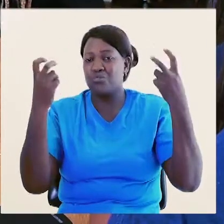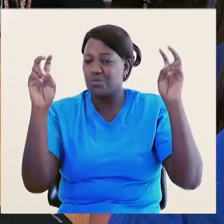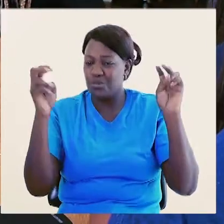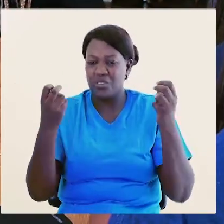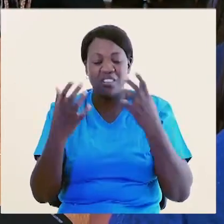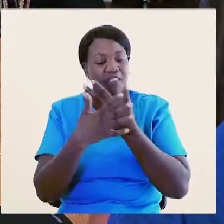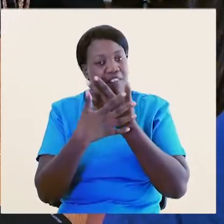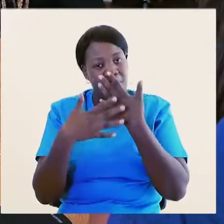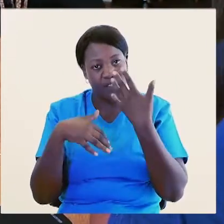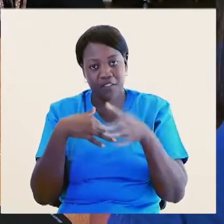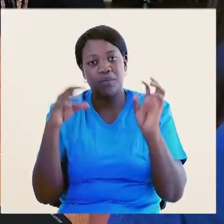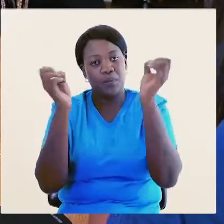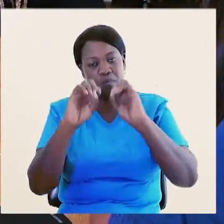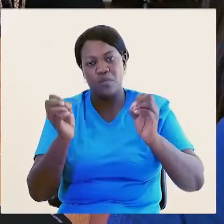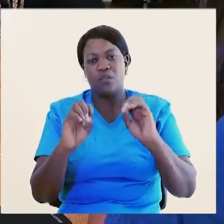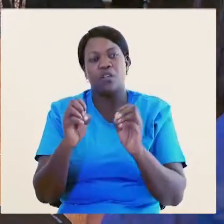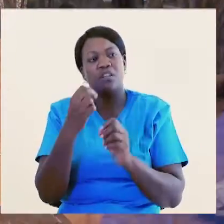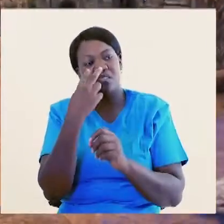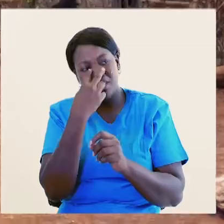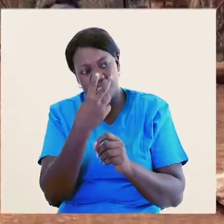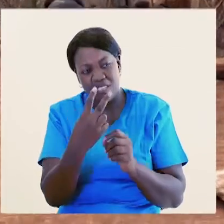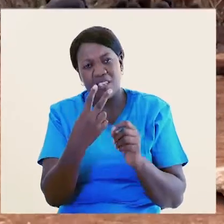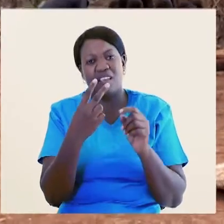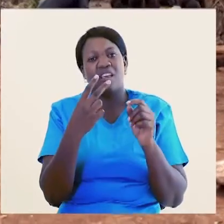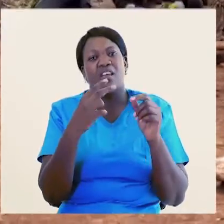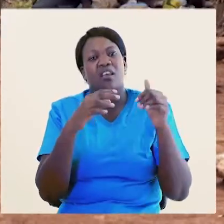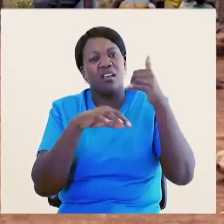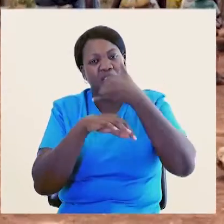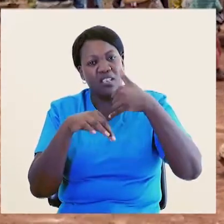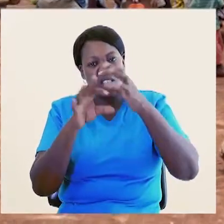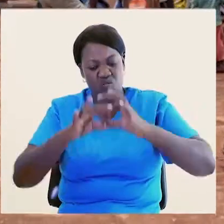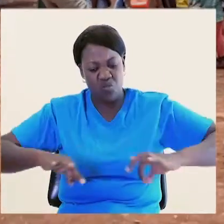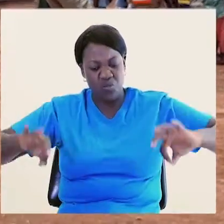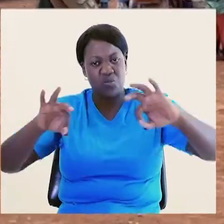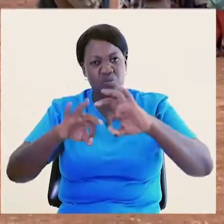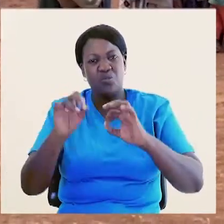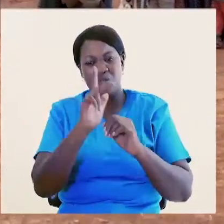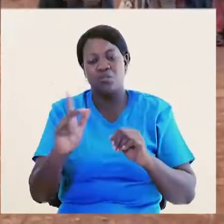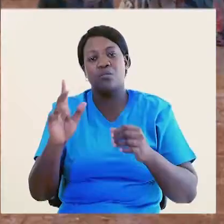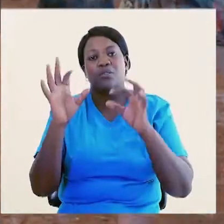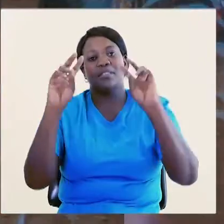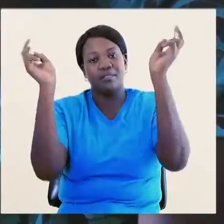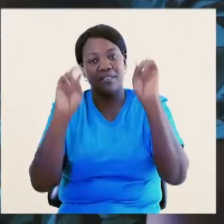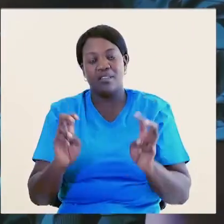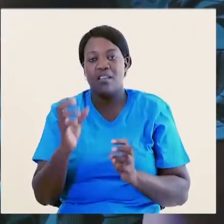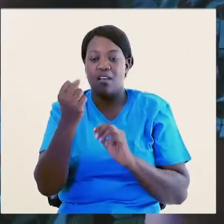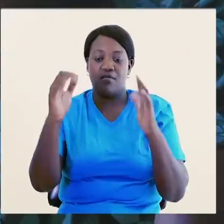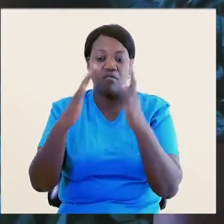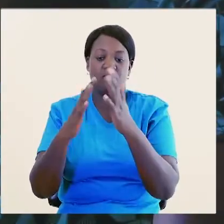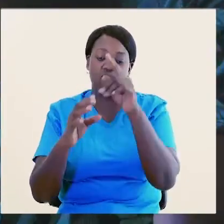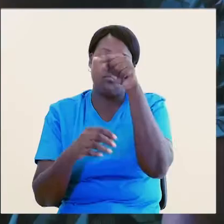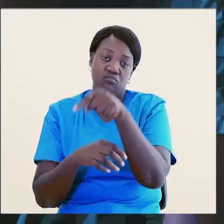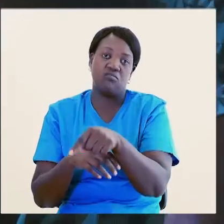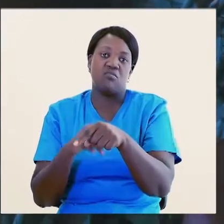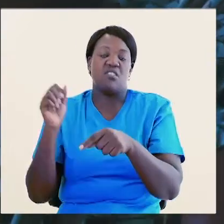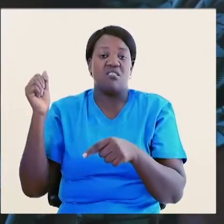never exhaust. If I just see how many rural places have electricity in their housing. Yeah. You know, my